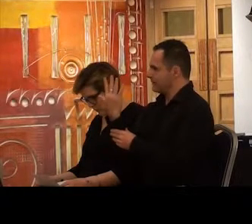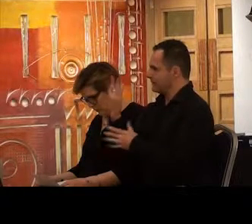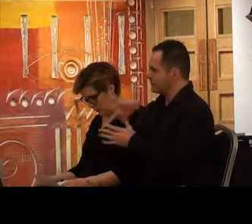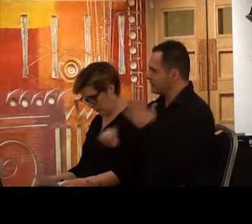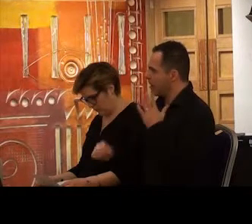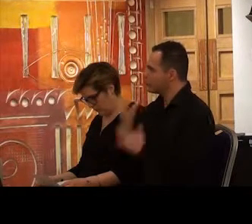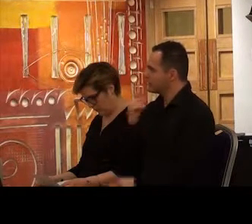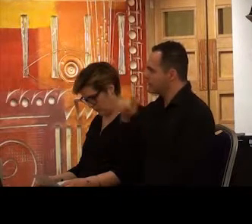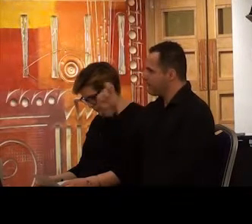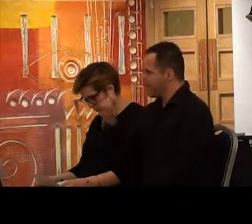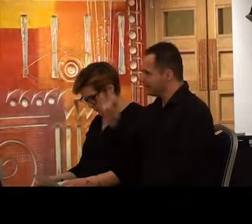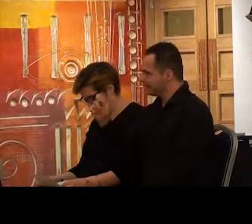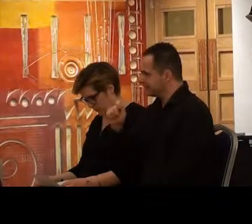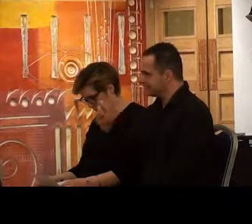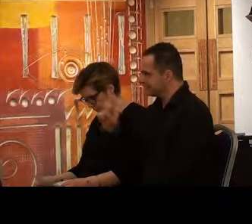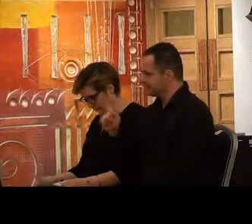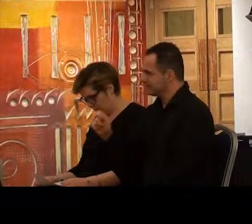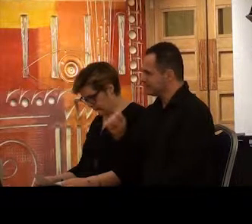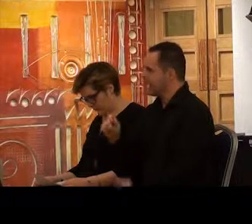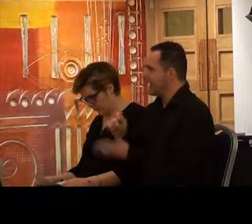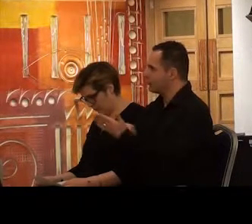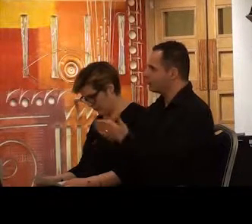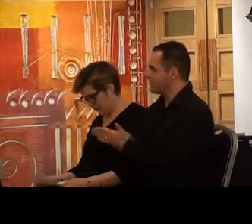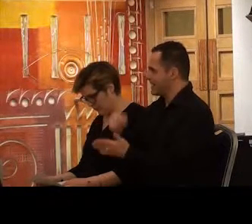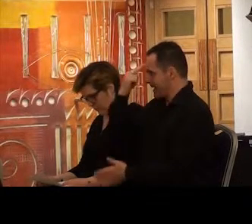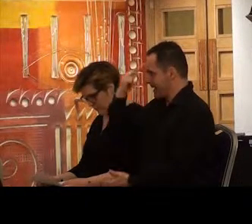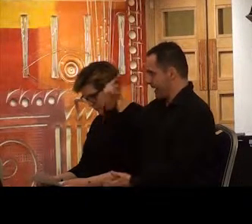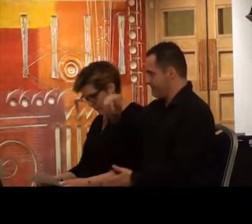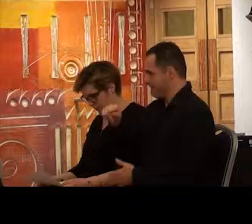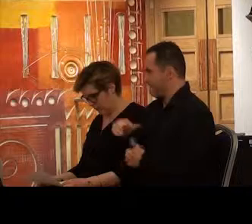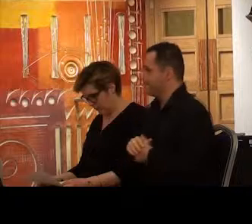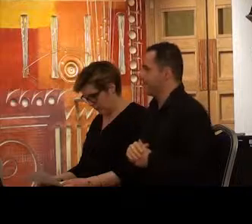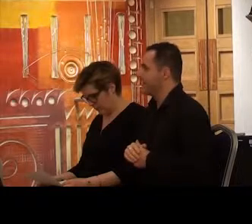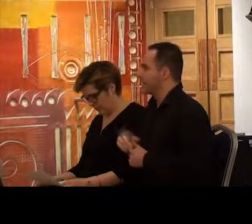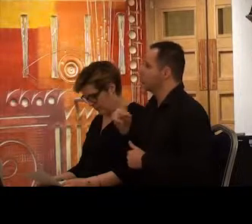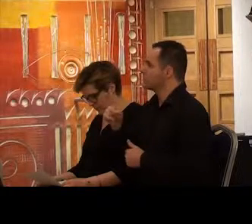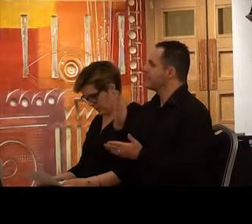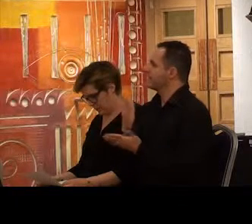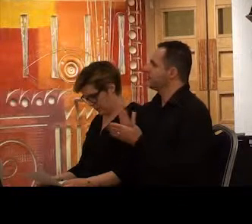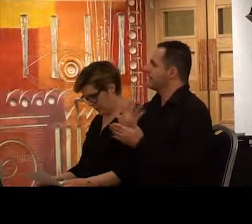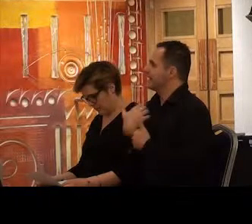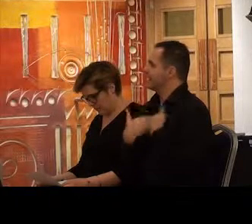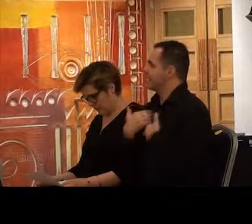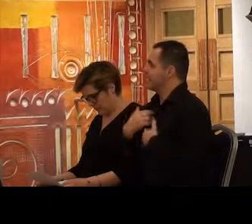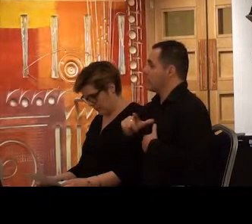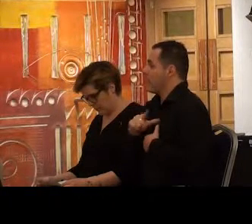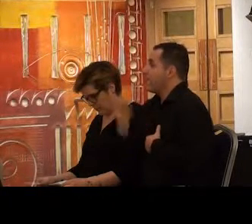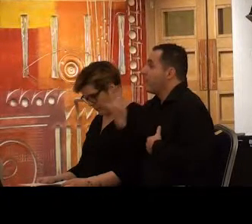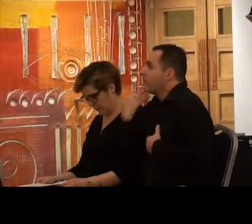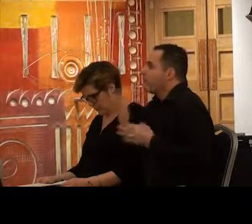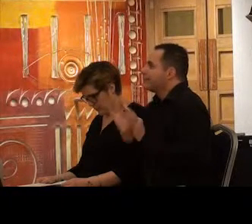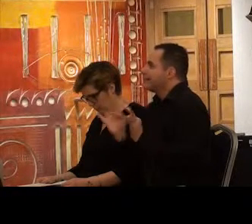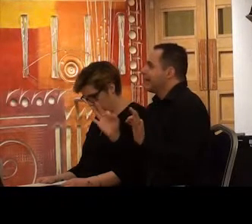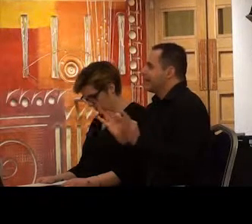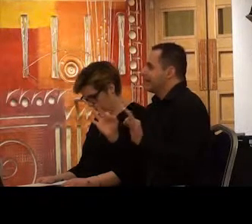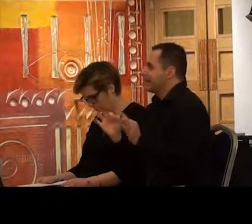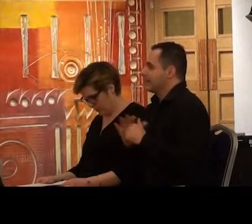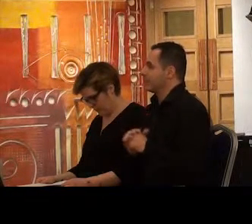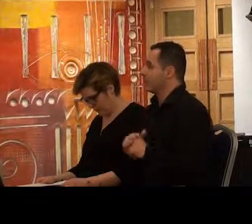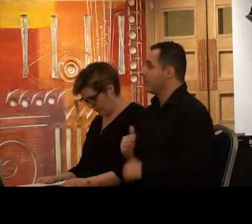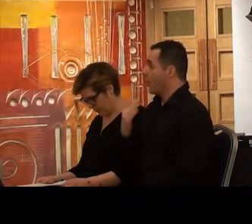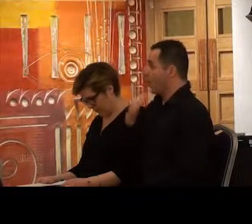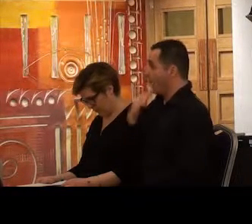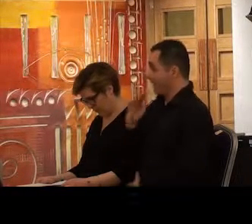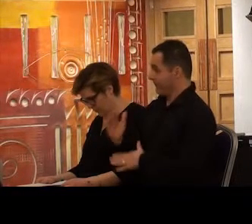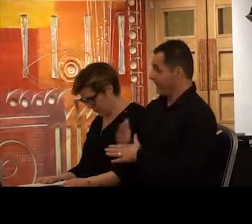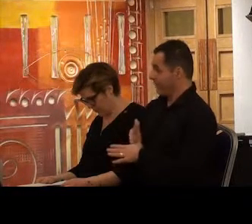to start to write her name. So this was all very exciting because you haven't done this before. And we went, as soon as she did the first